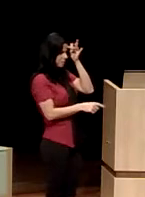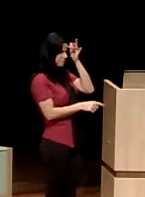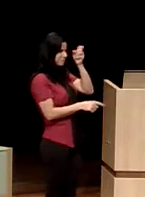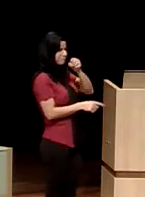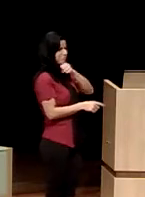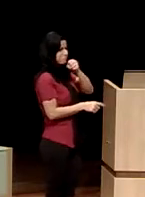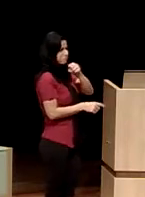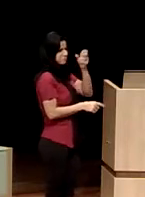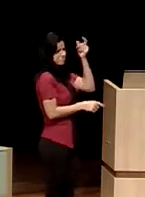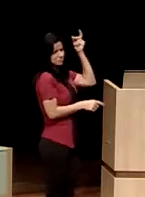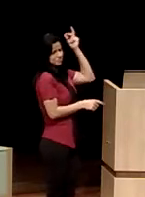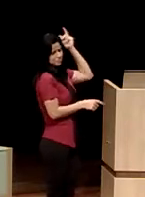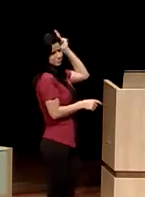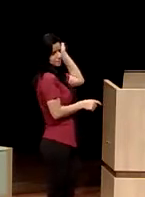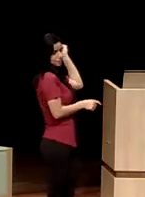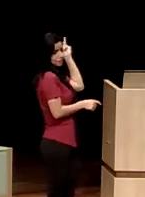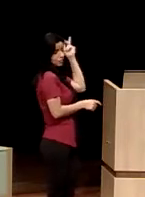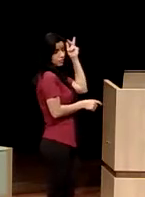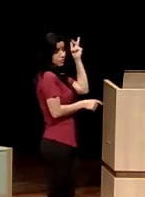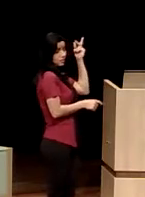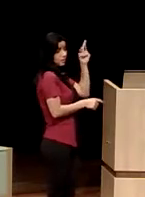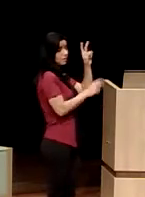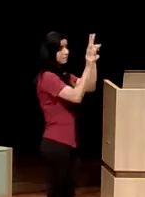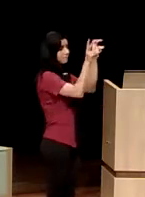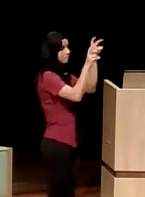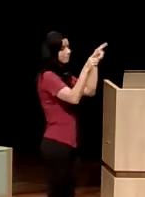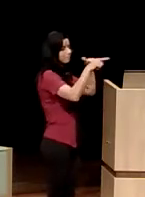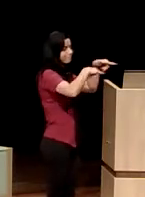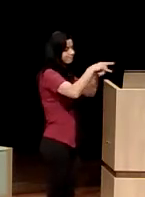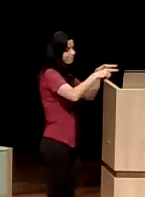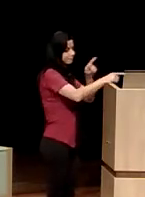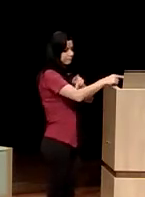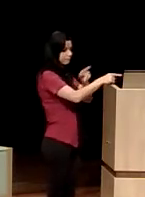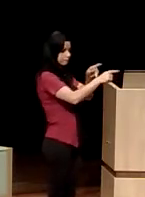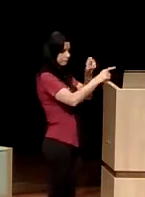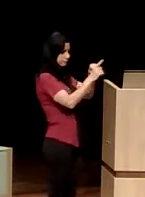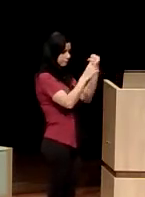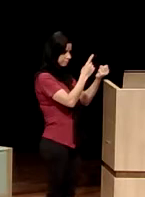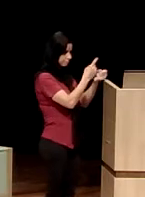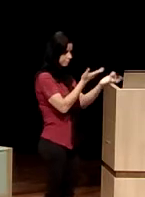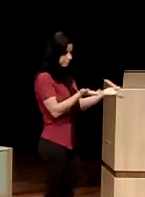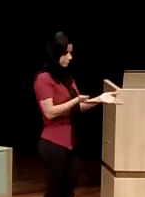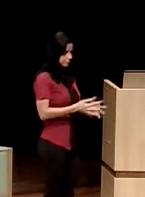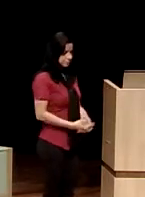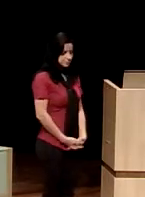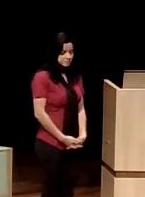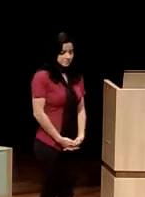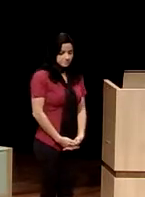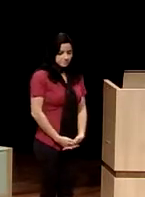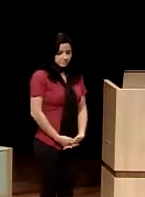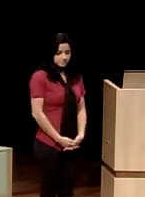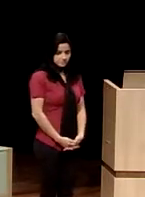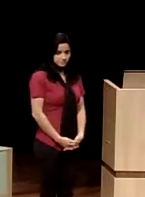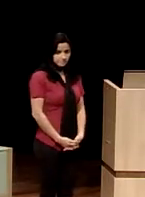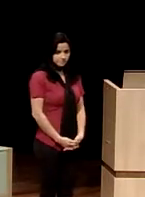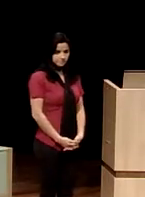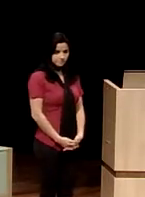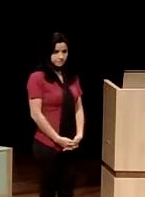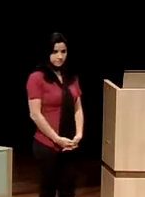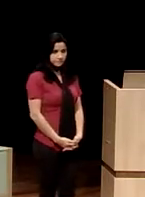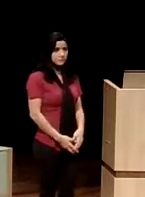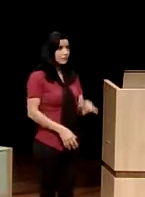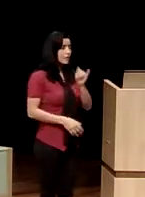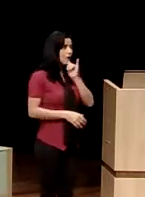antigas no que tange a pedagogia social. For example, the Germans Paul Naturb and Hermann Knoll.